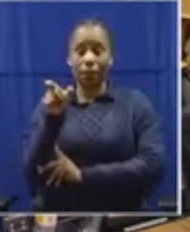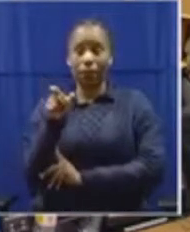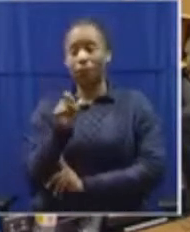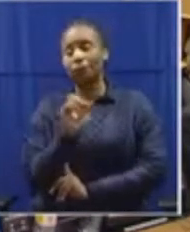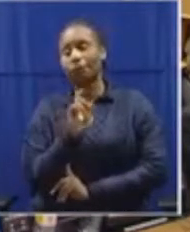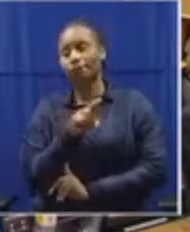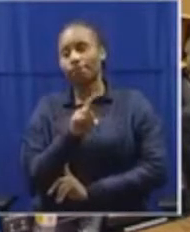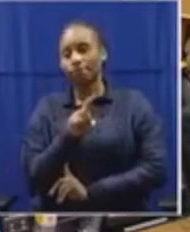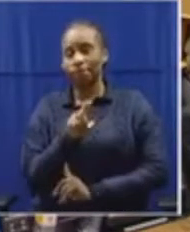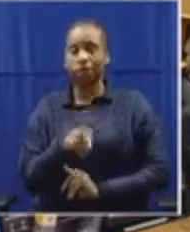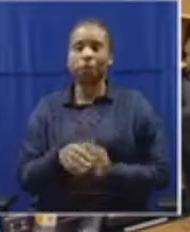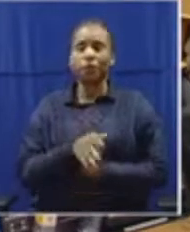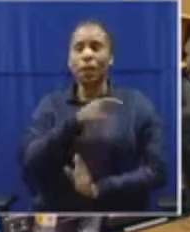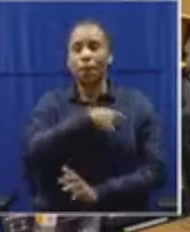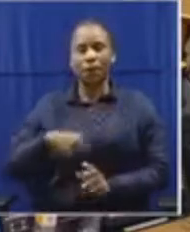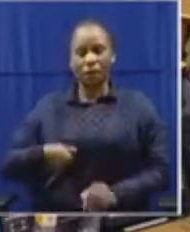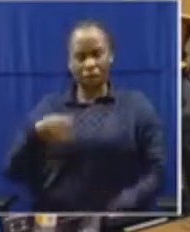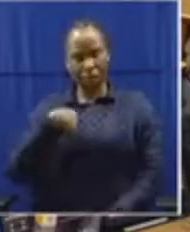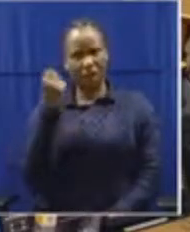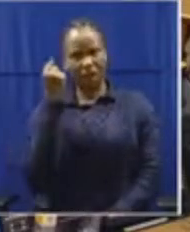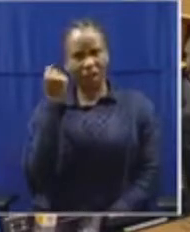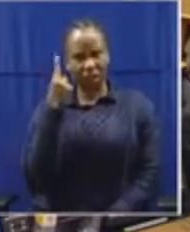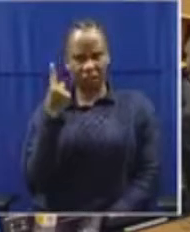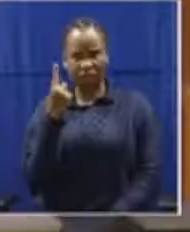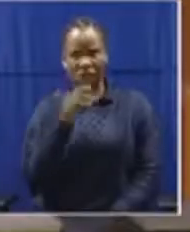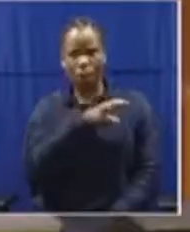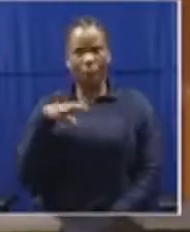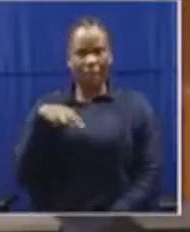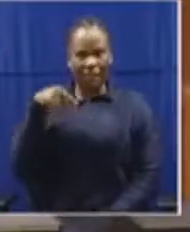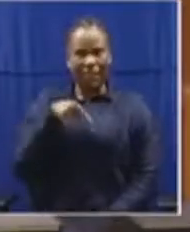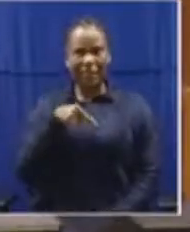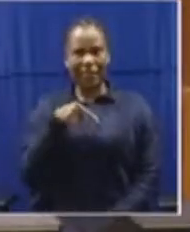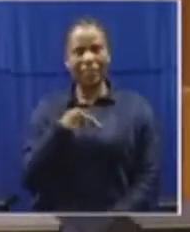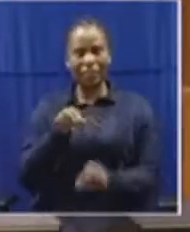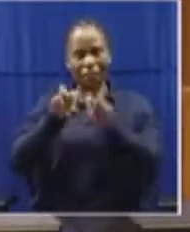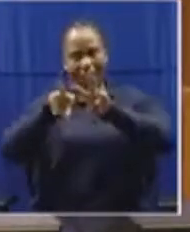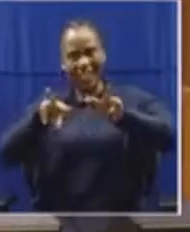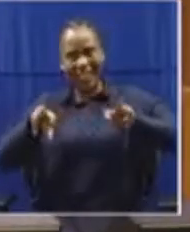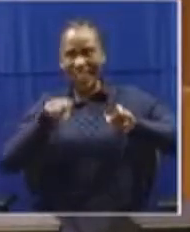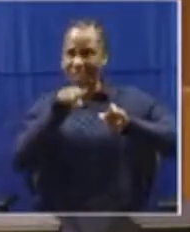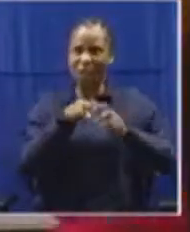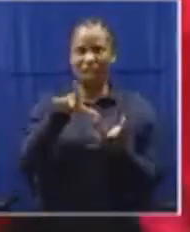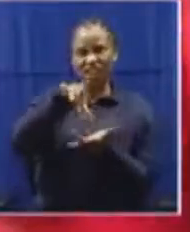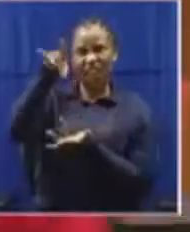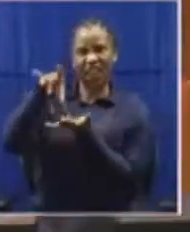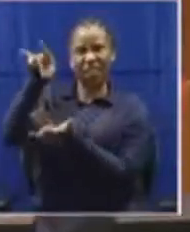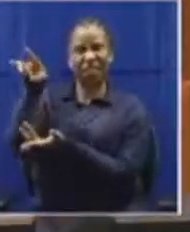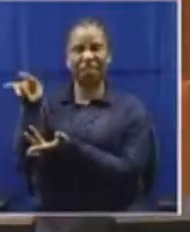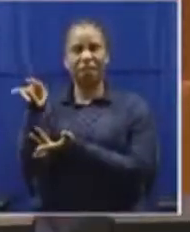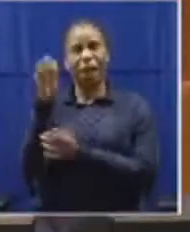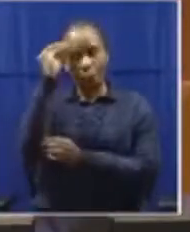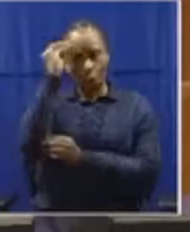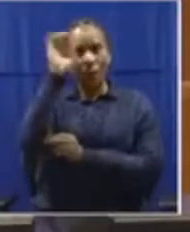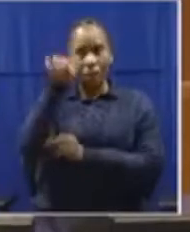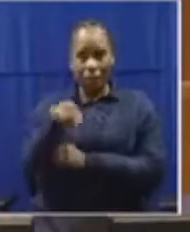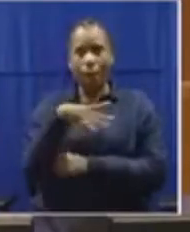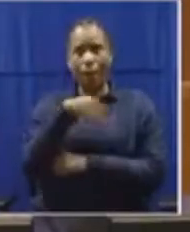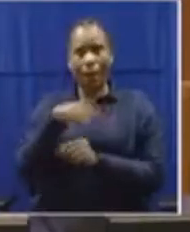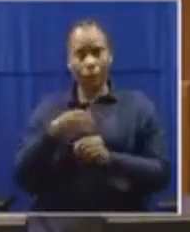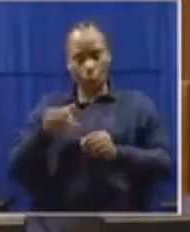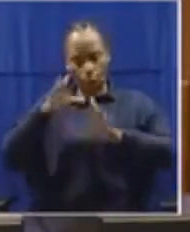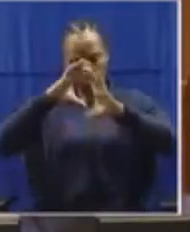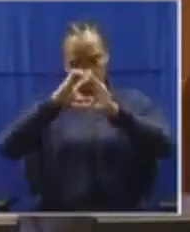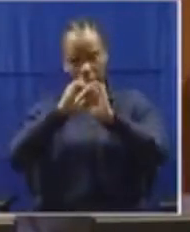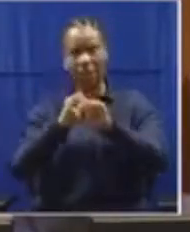my understanding is these commissions and investigations are very selective. And I know that you want to deal with the issue of